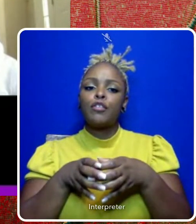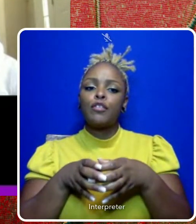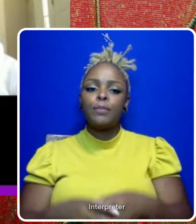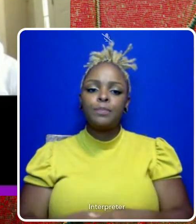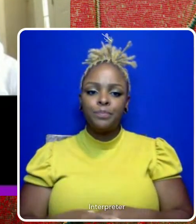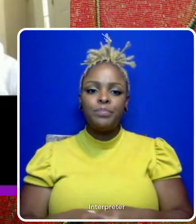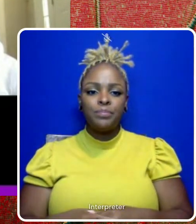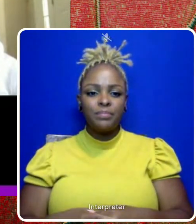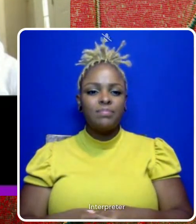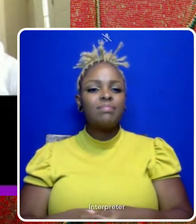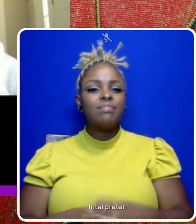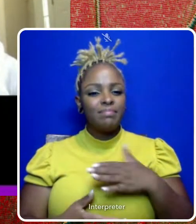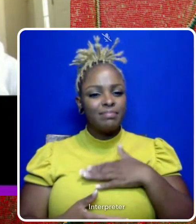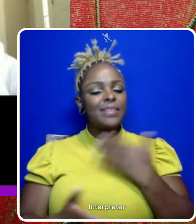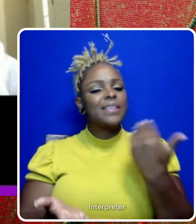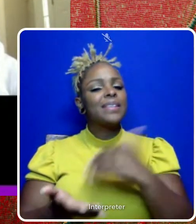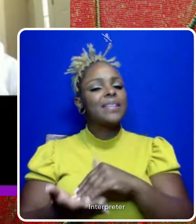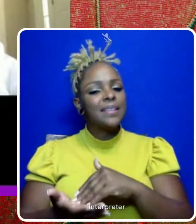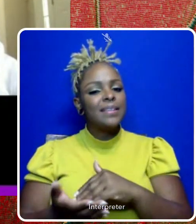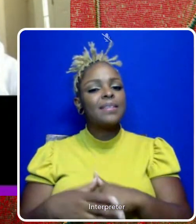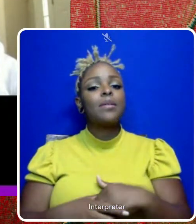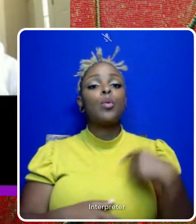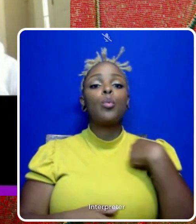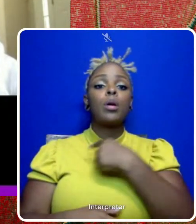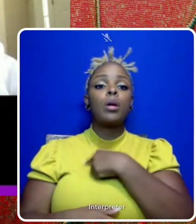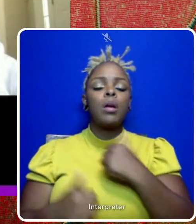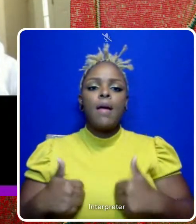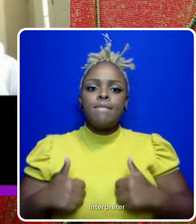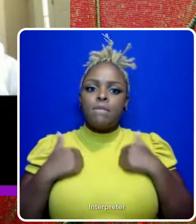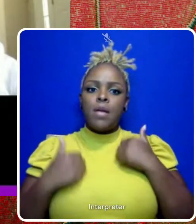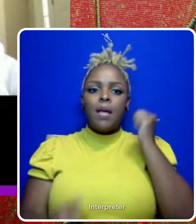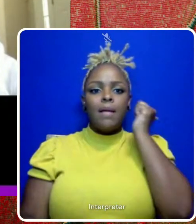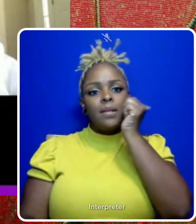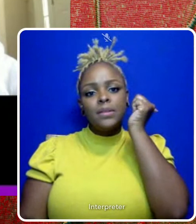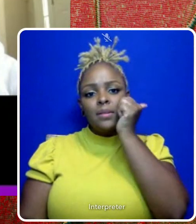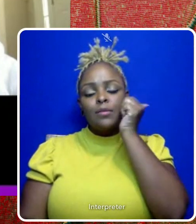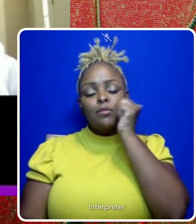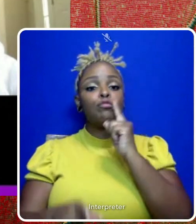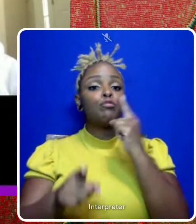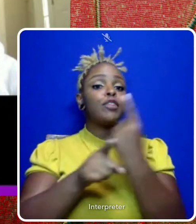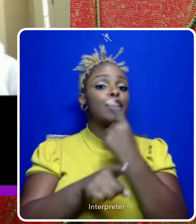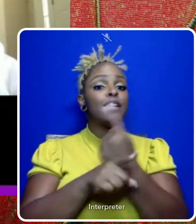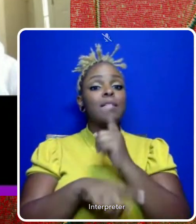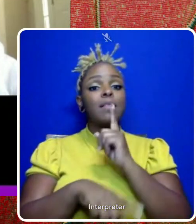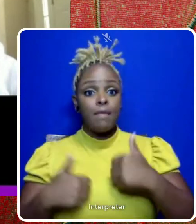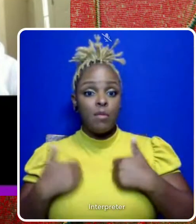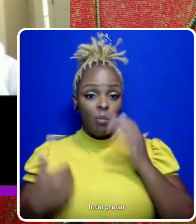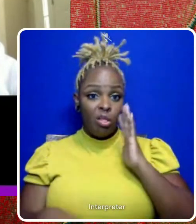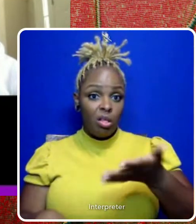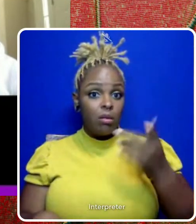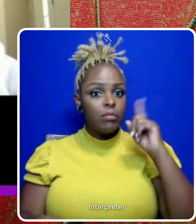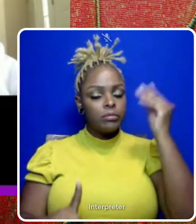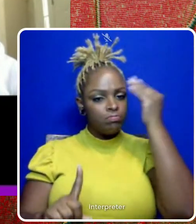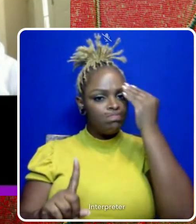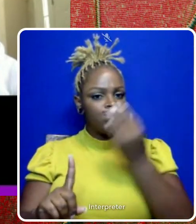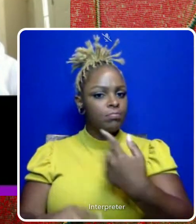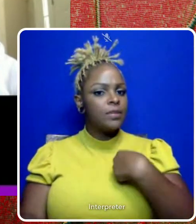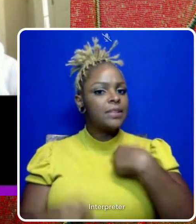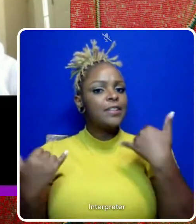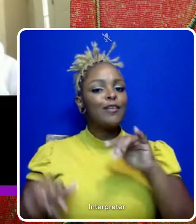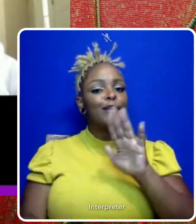live in the mundane. Even my Western selfishness. I am still your daughter. Nothing can take that away. Let